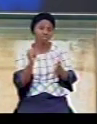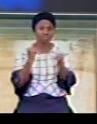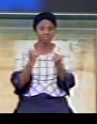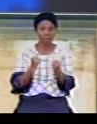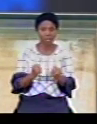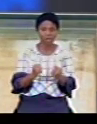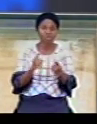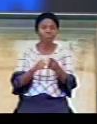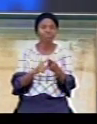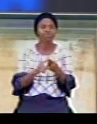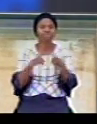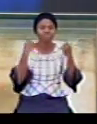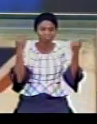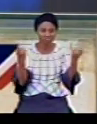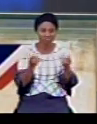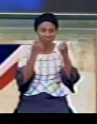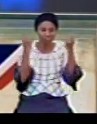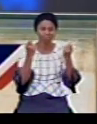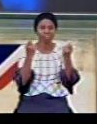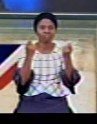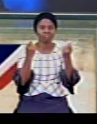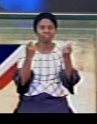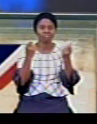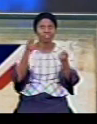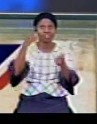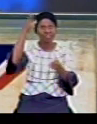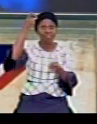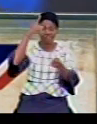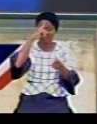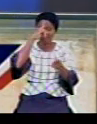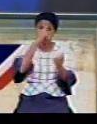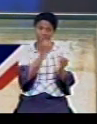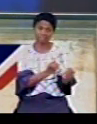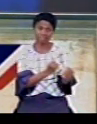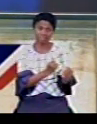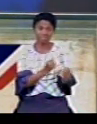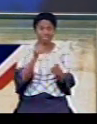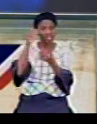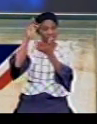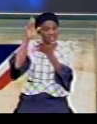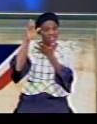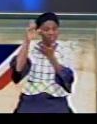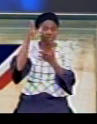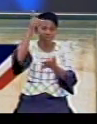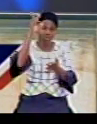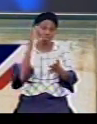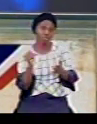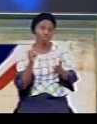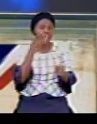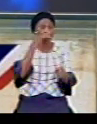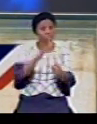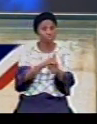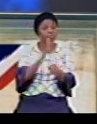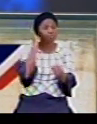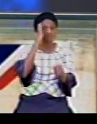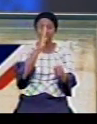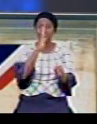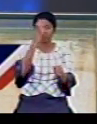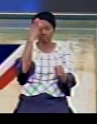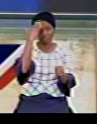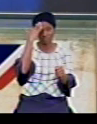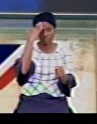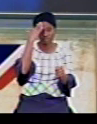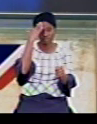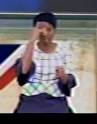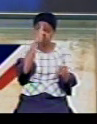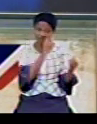will prevail. Faith expects that God's promise will be realized. Faith